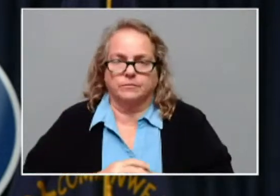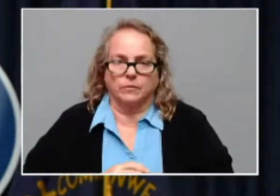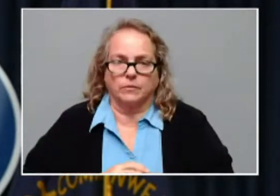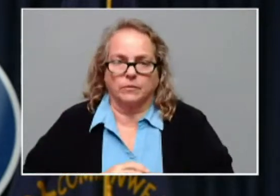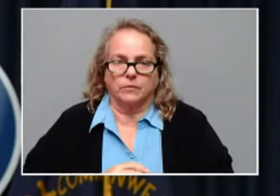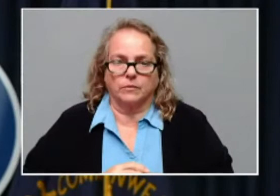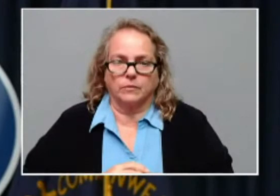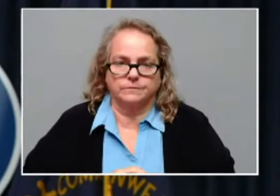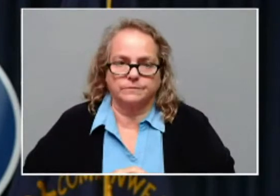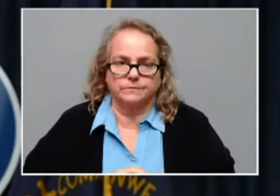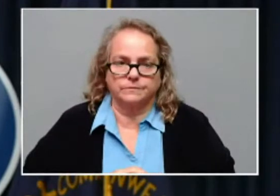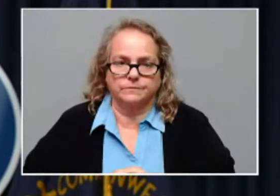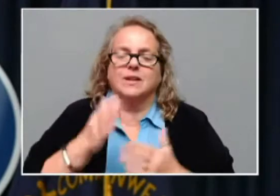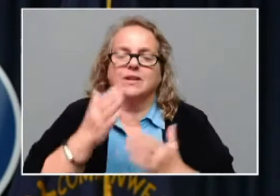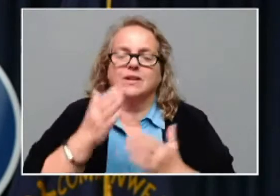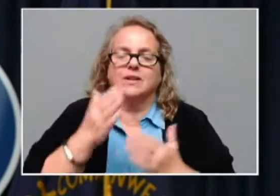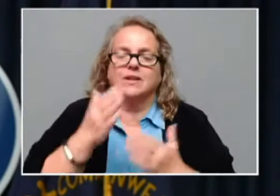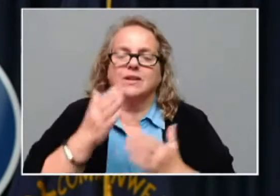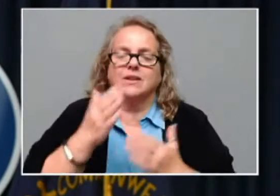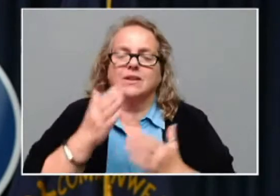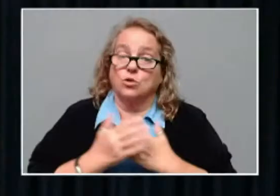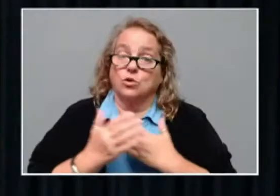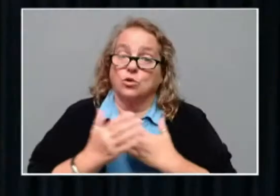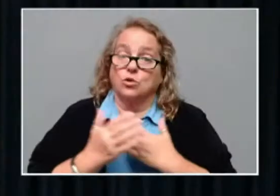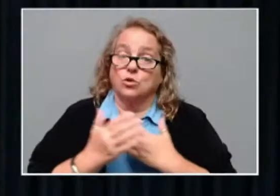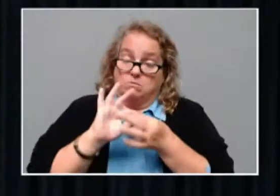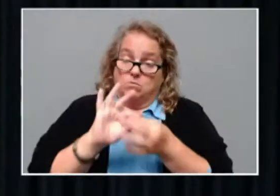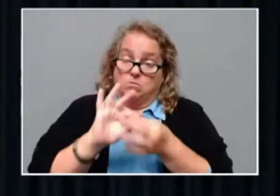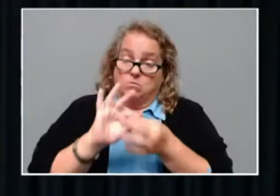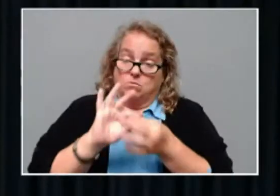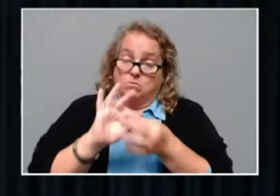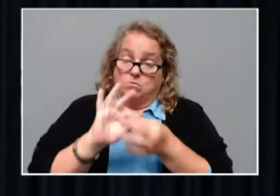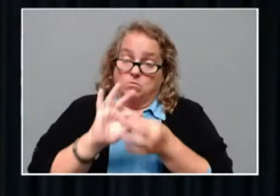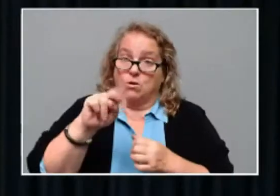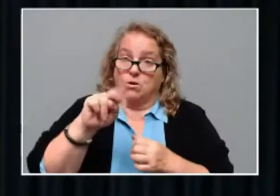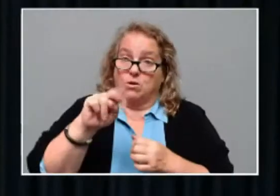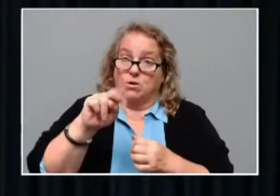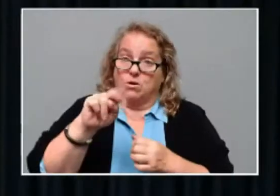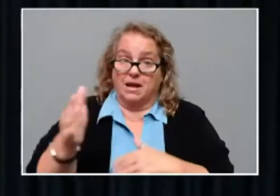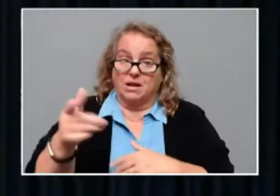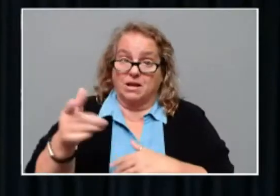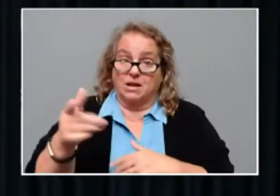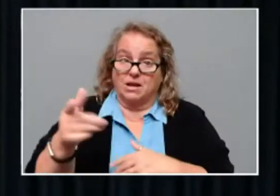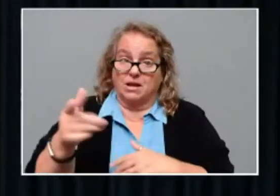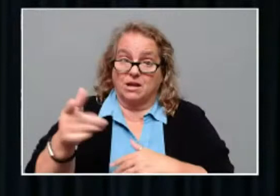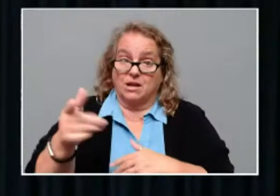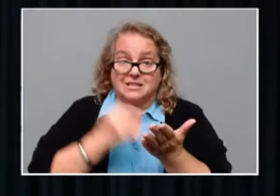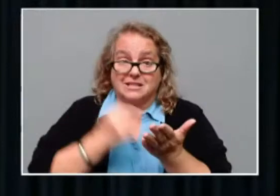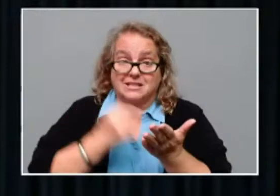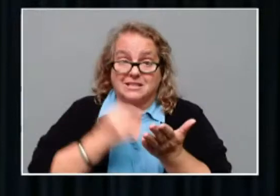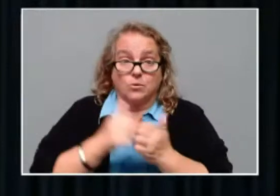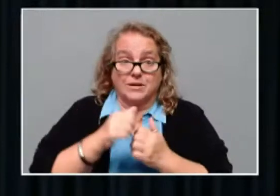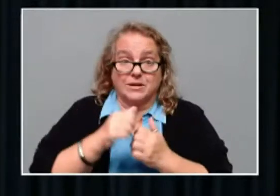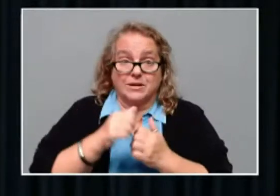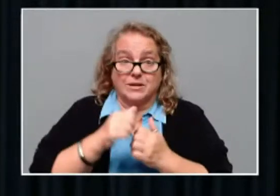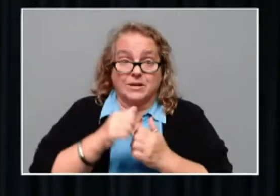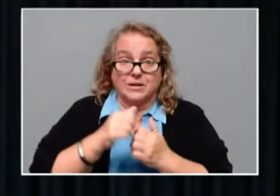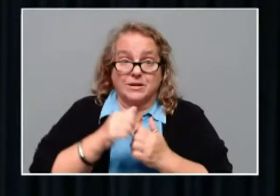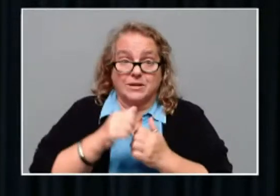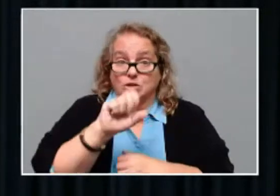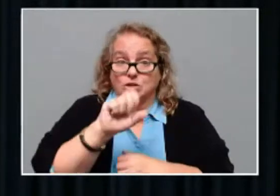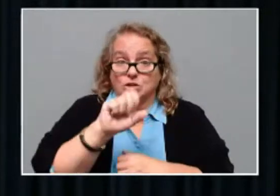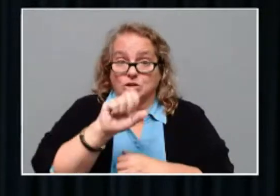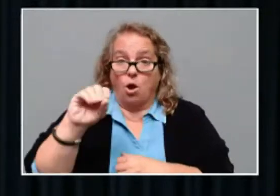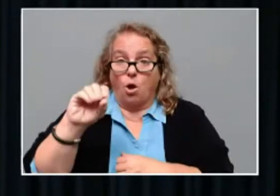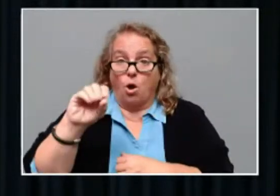Yes, thank you. Regarding the bonus plan, have you already discussed the idea with Stivers and Osborne? And then secondly, real quick, if I may,